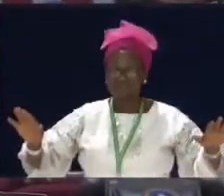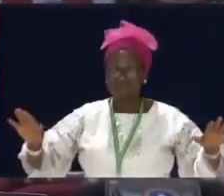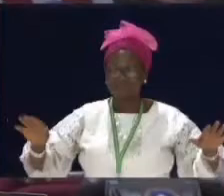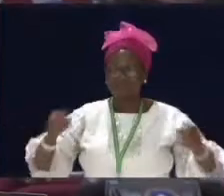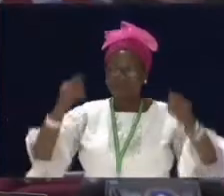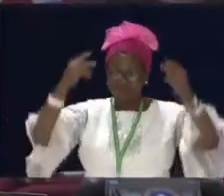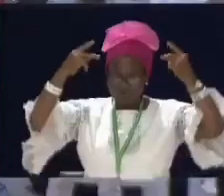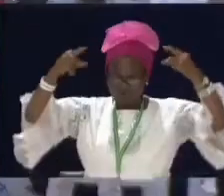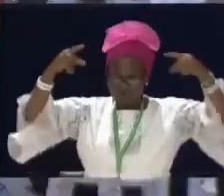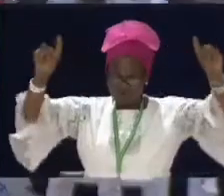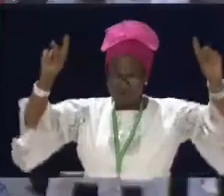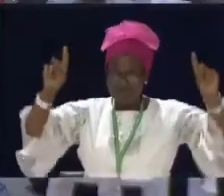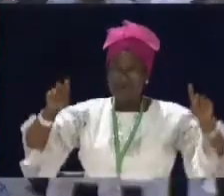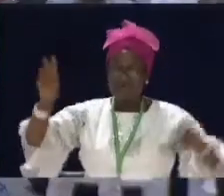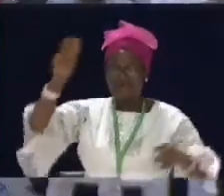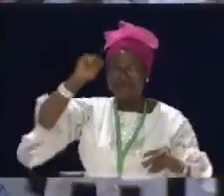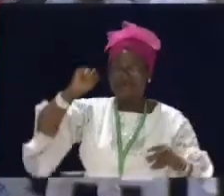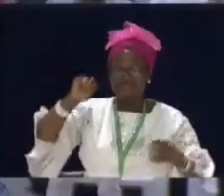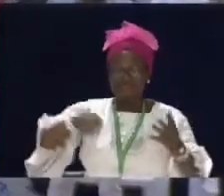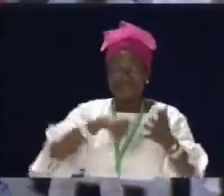Prosper them this year.